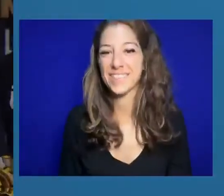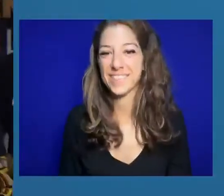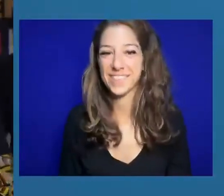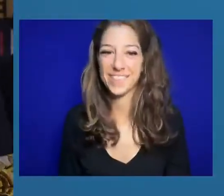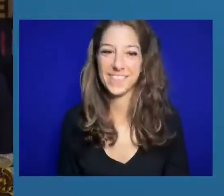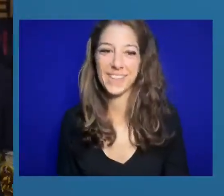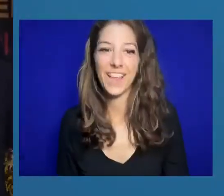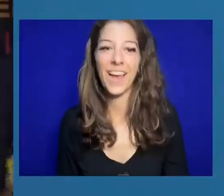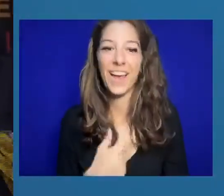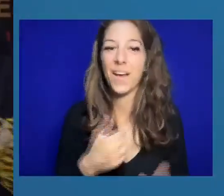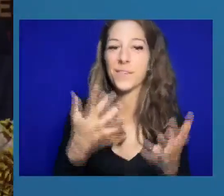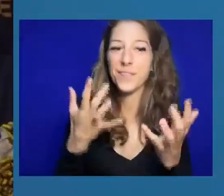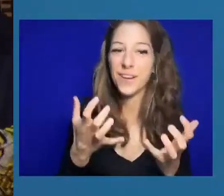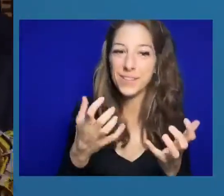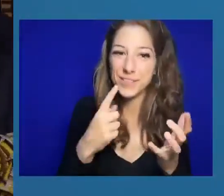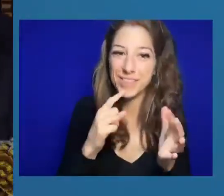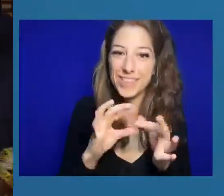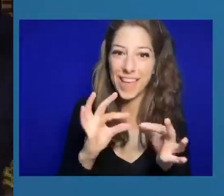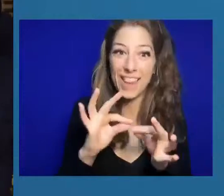And I wanted to say that